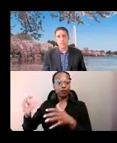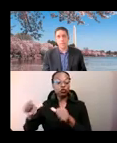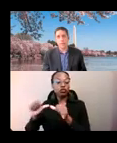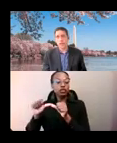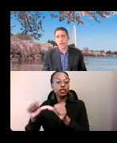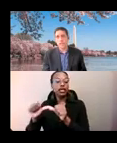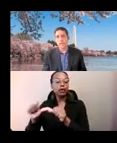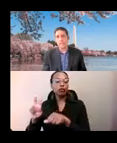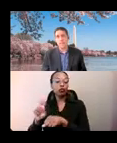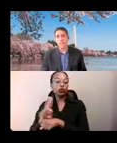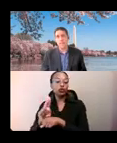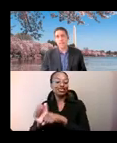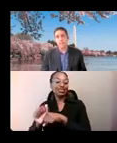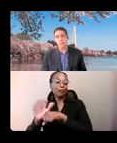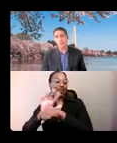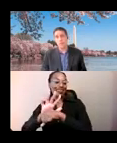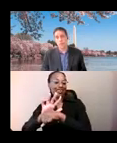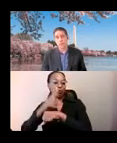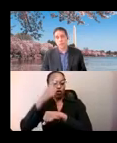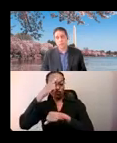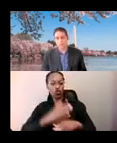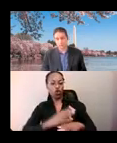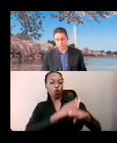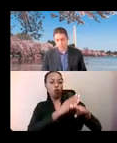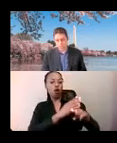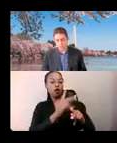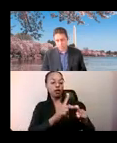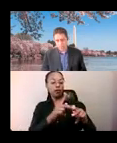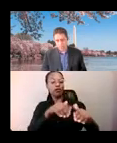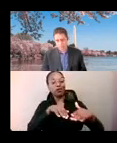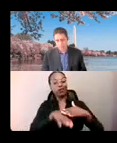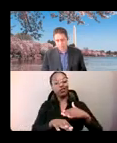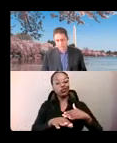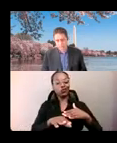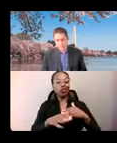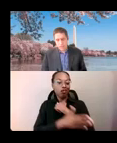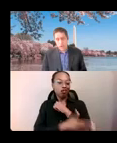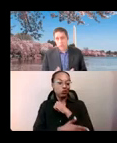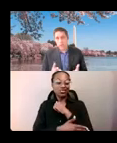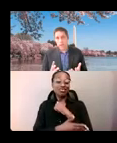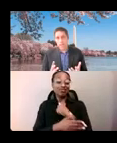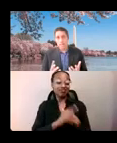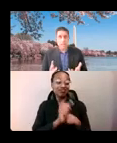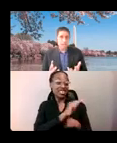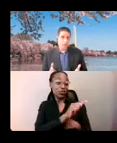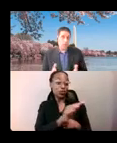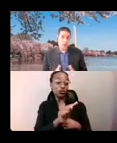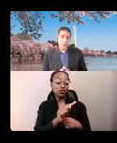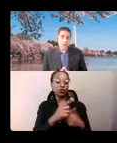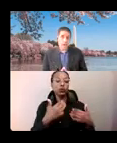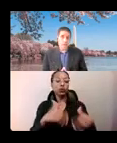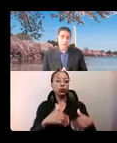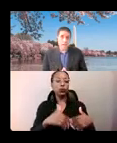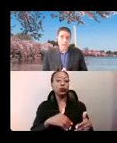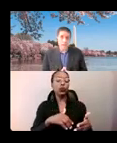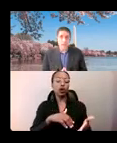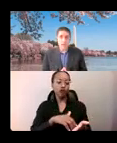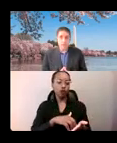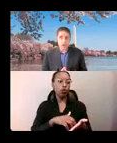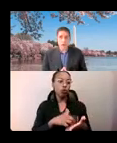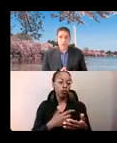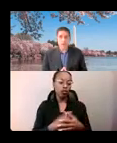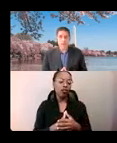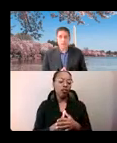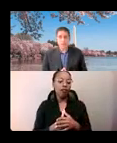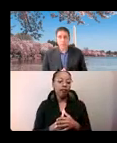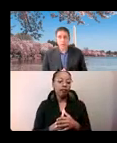bar people from the country, even the most vulnerable of migrants. And so it's been a year where I think we've made a lot of